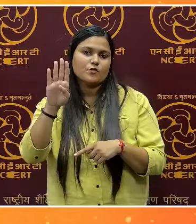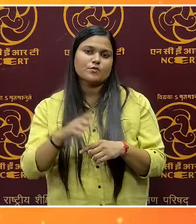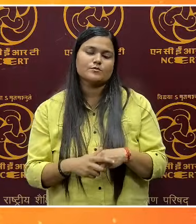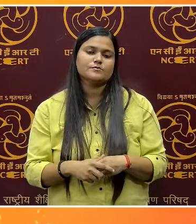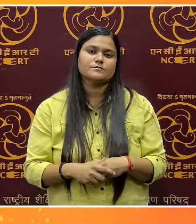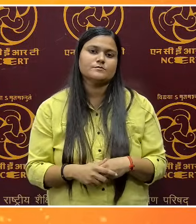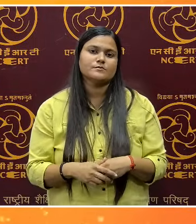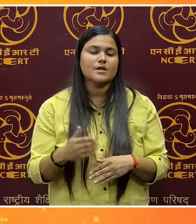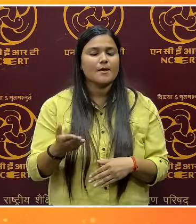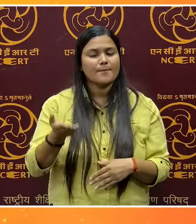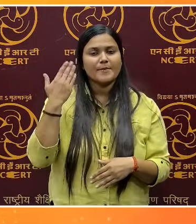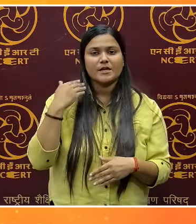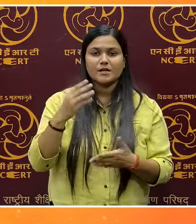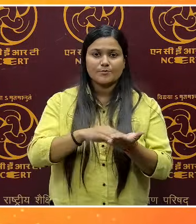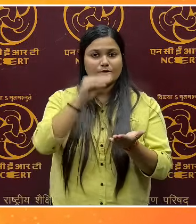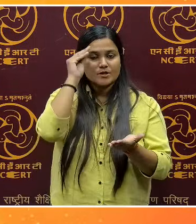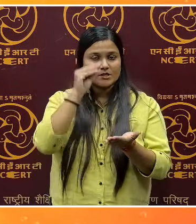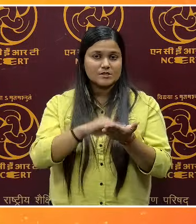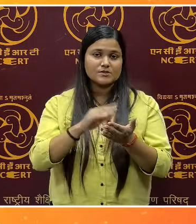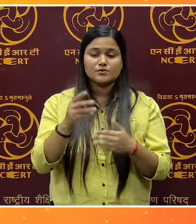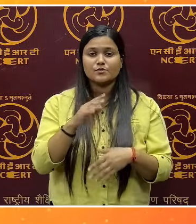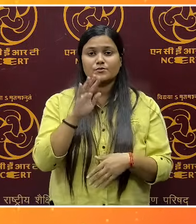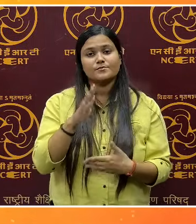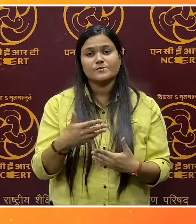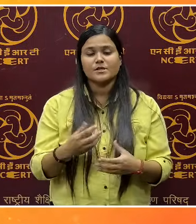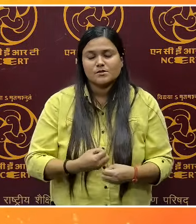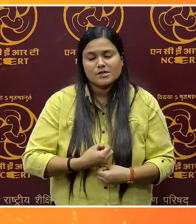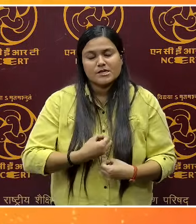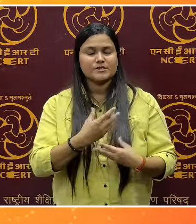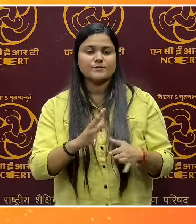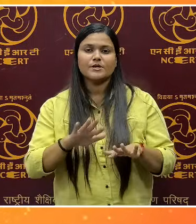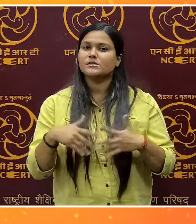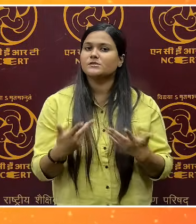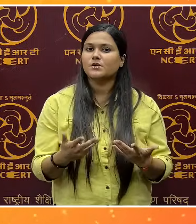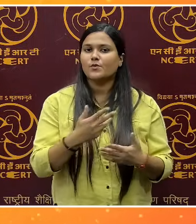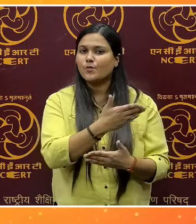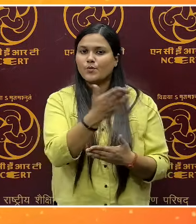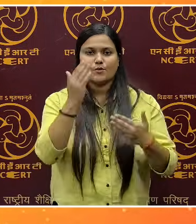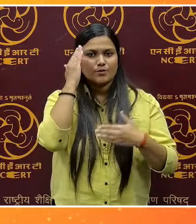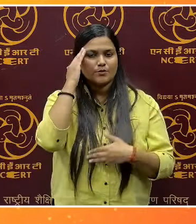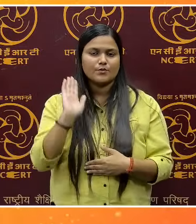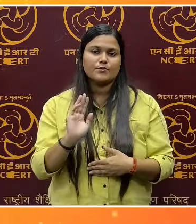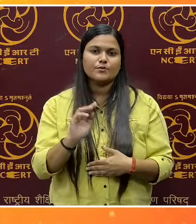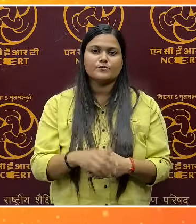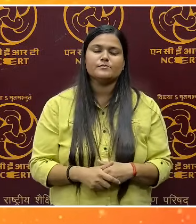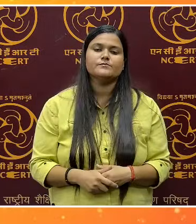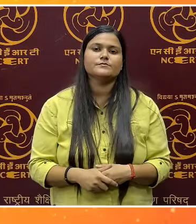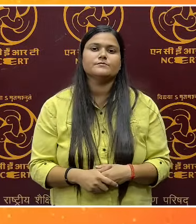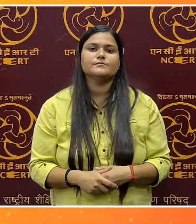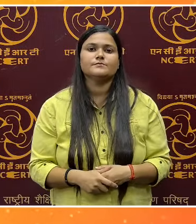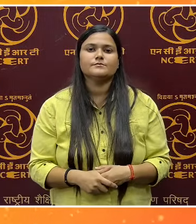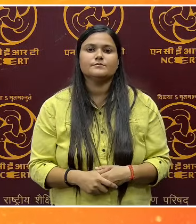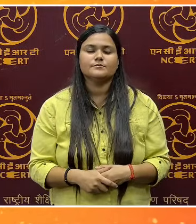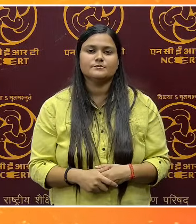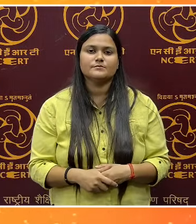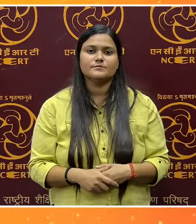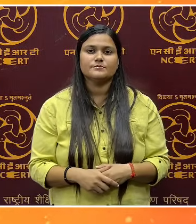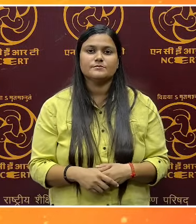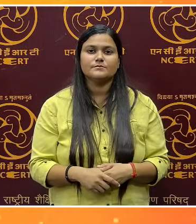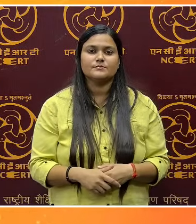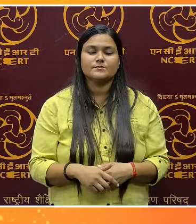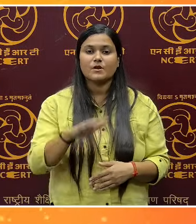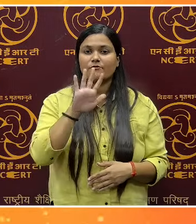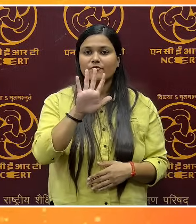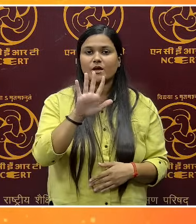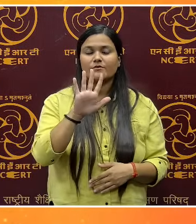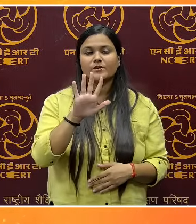and 540 also. So, you know how to express them. Alright, 3 to the Yes. power 4 into 5 and for 540 it